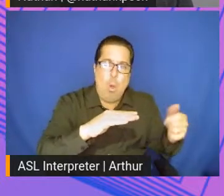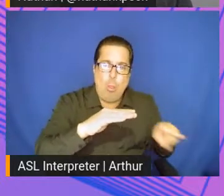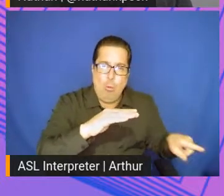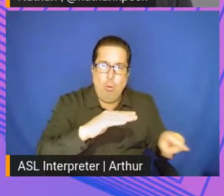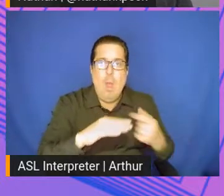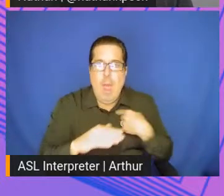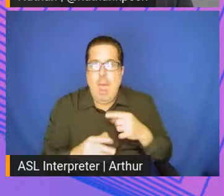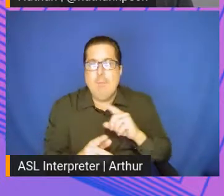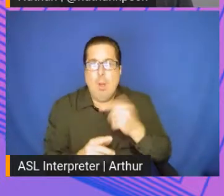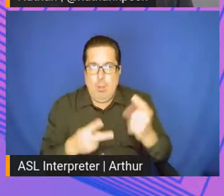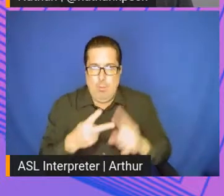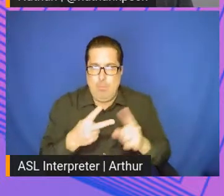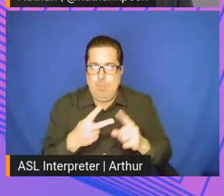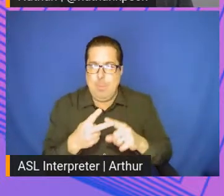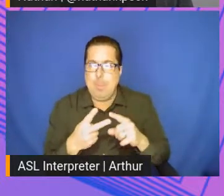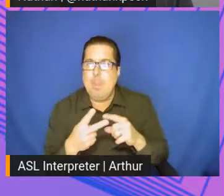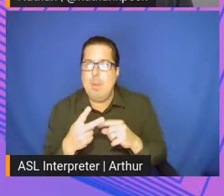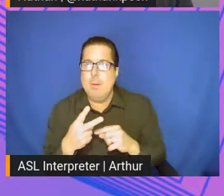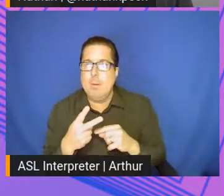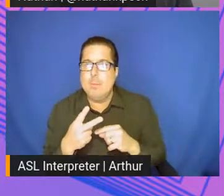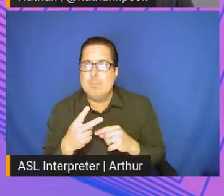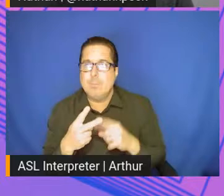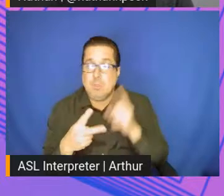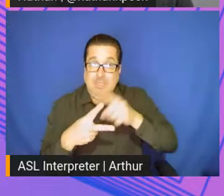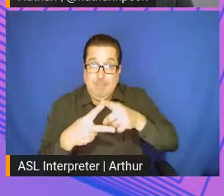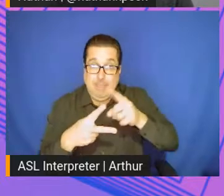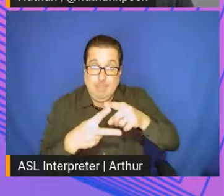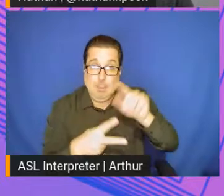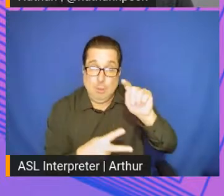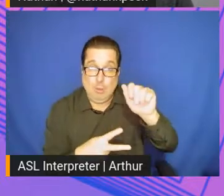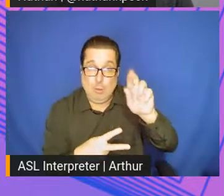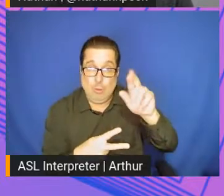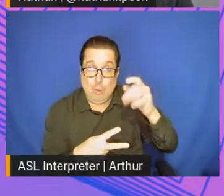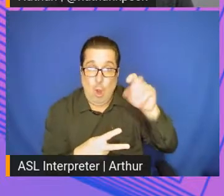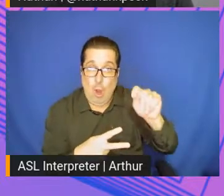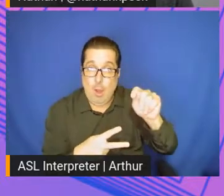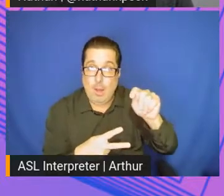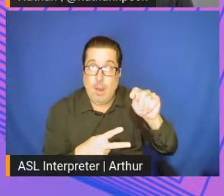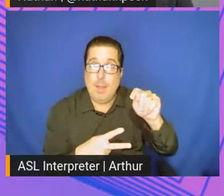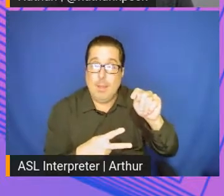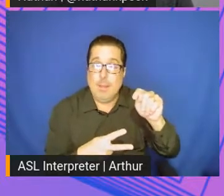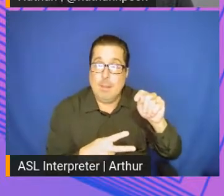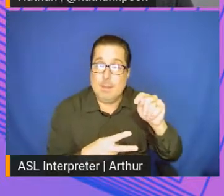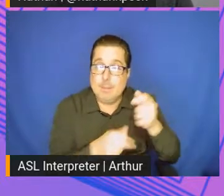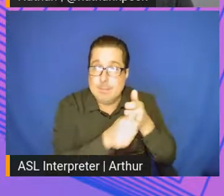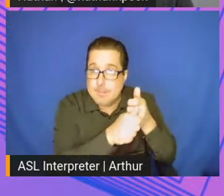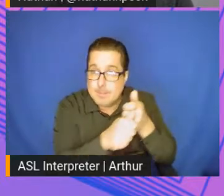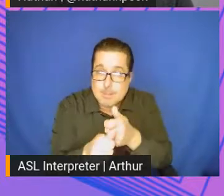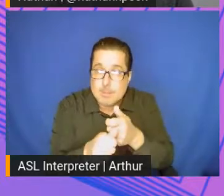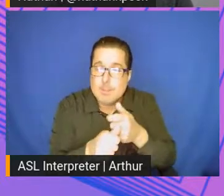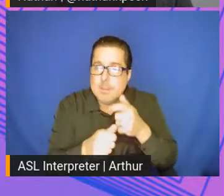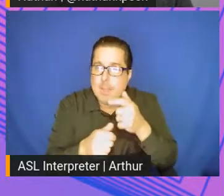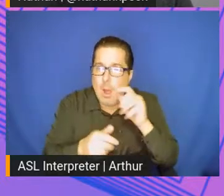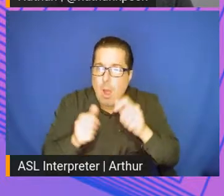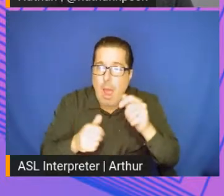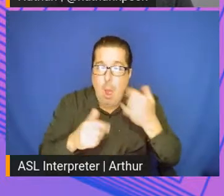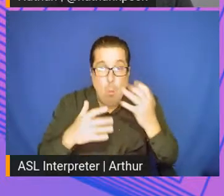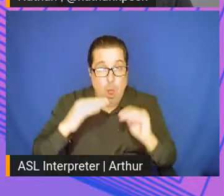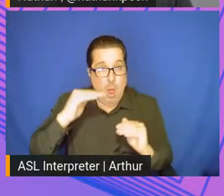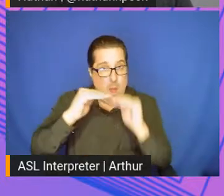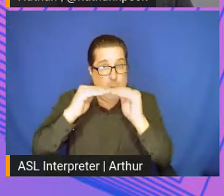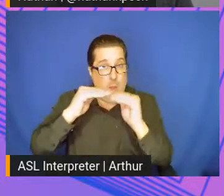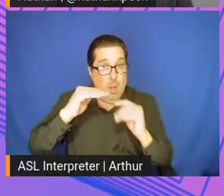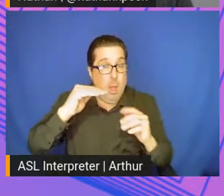to specify, AWS, I would like you to try to keep my CPU utilization around 80%, and you decide how